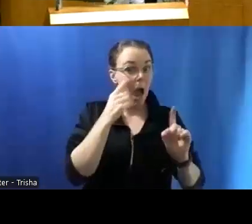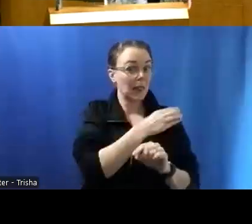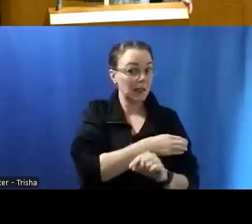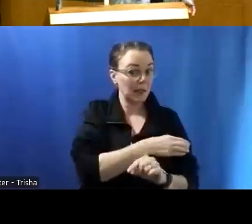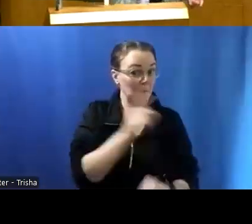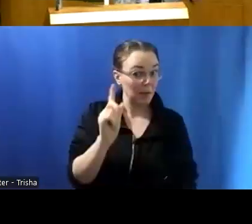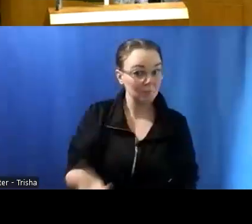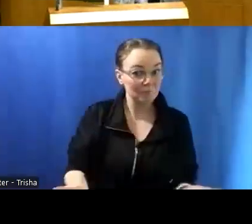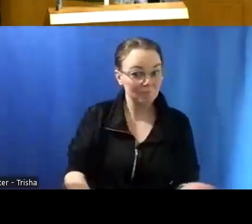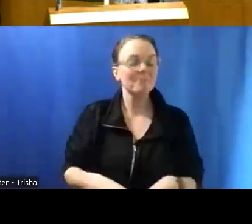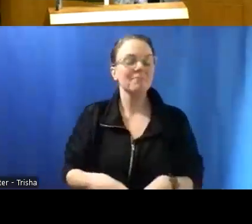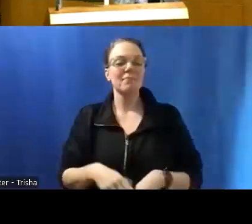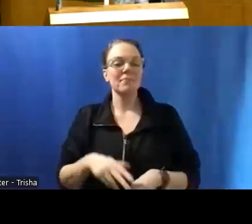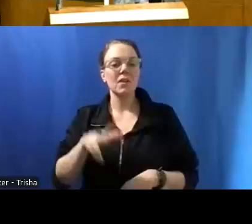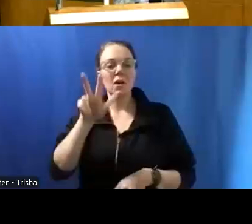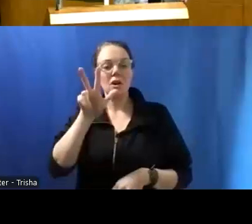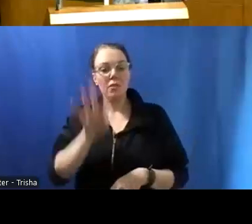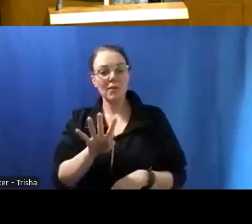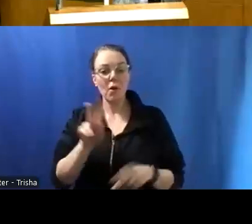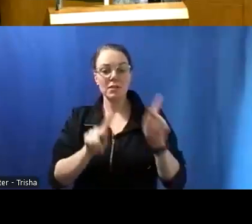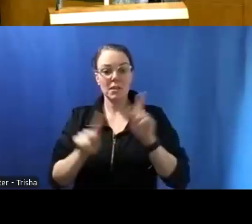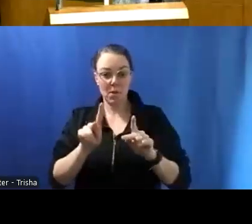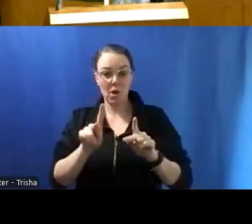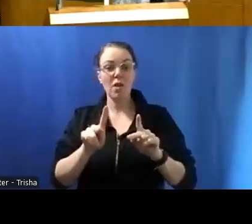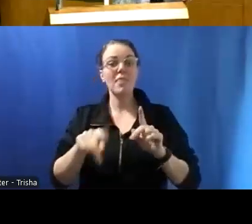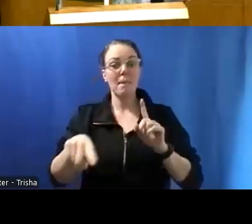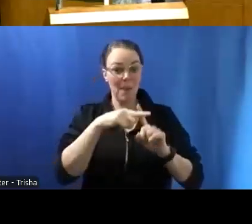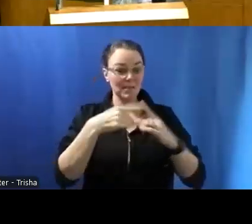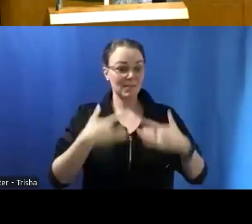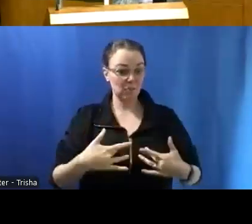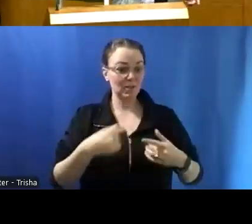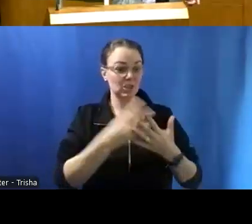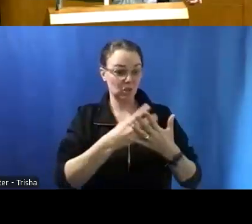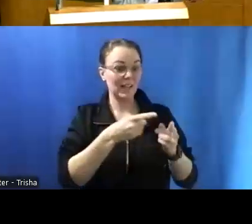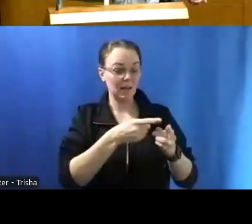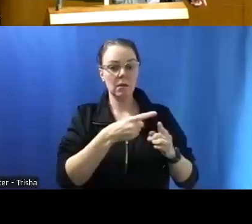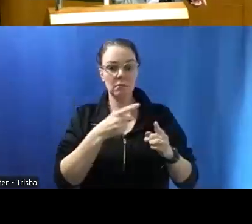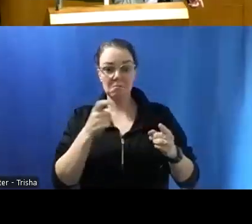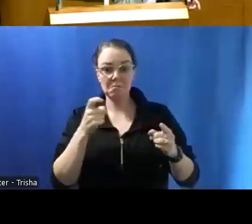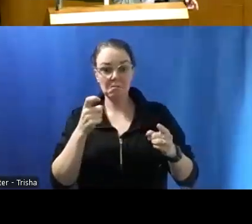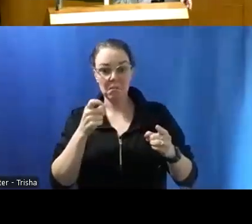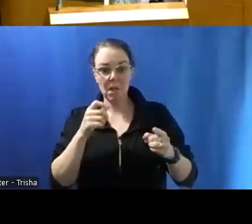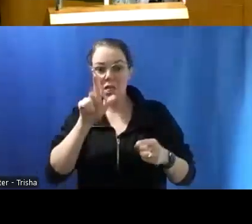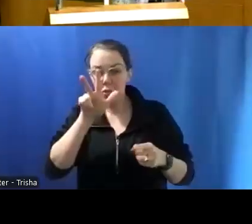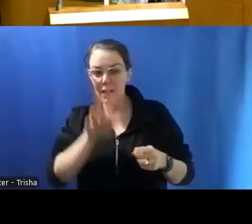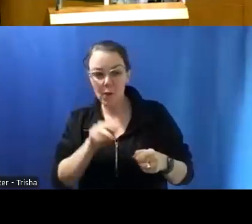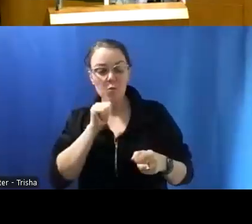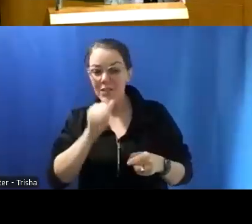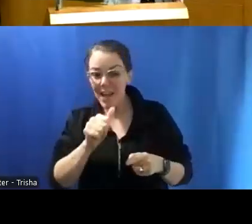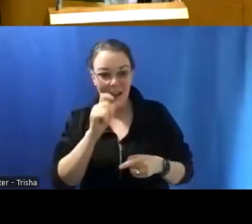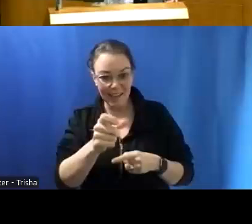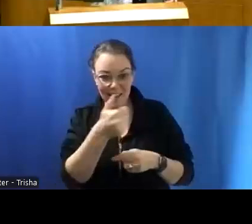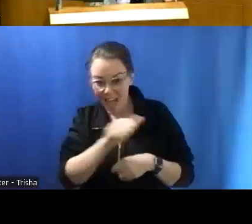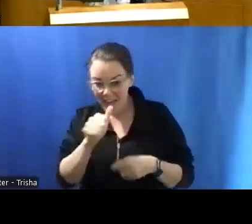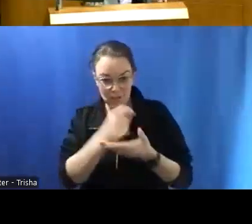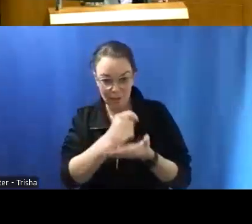3/4 of the people who were screened positive for depression were not receiving any form of treatment at all. I think 12%